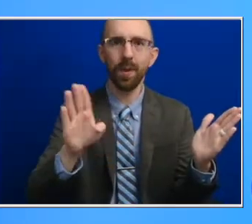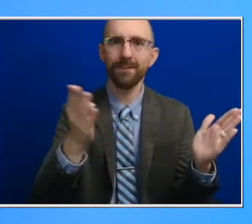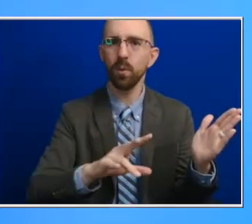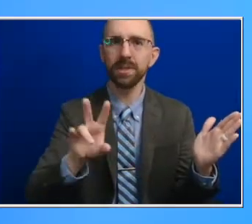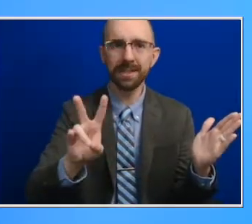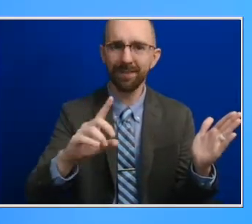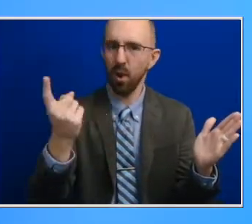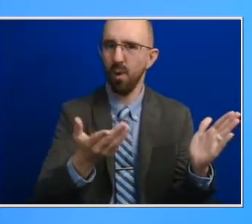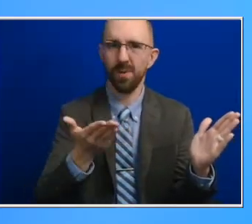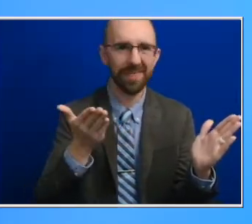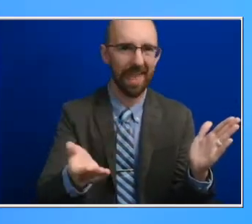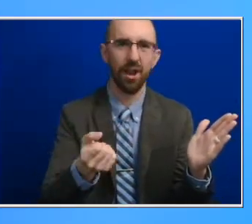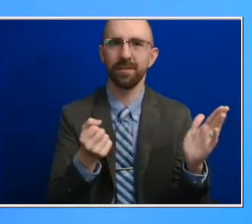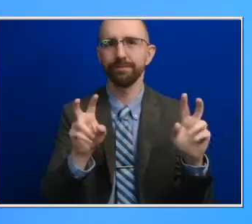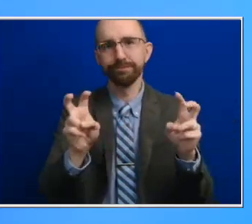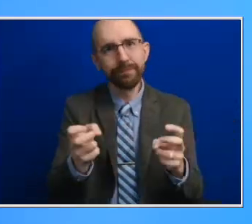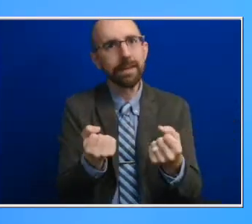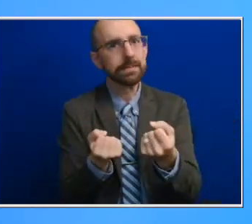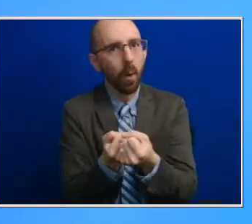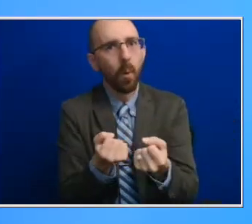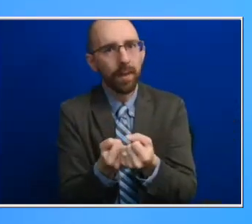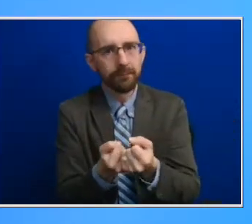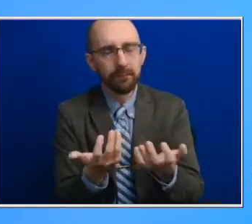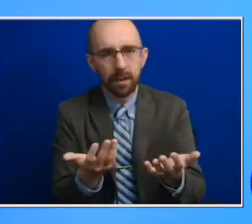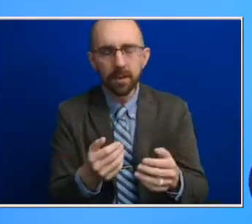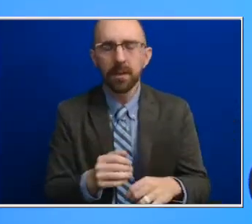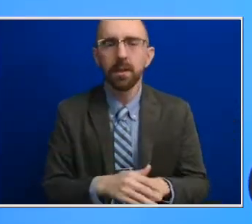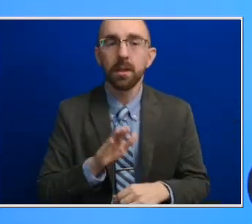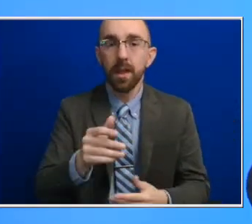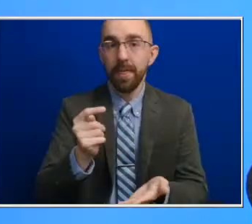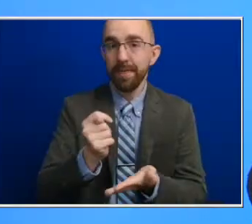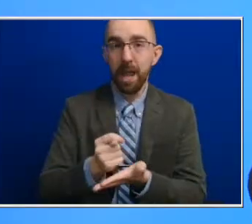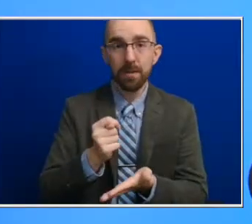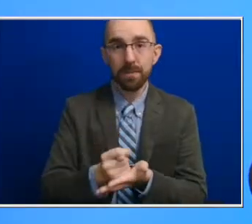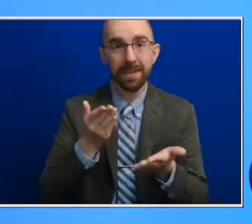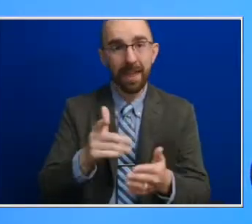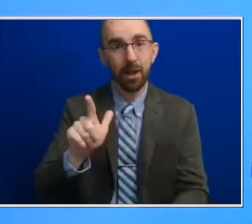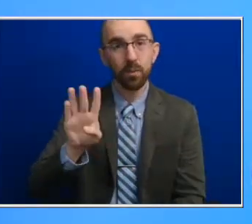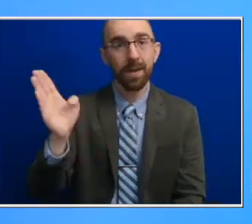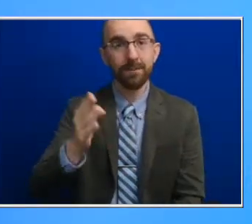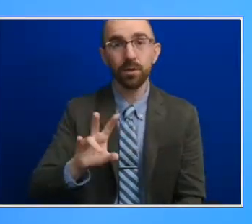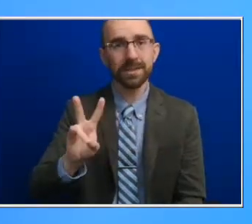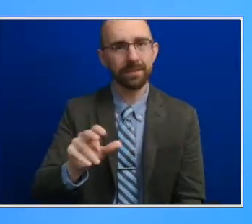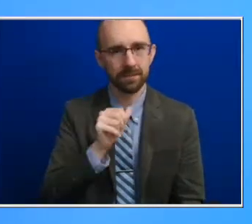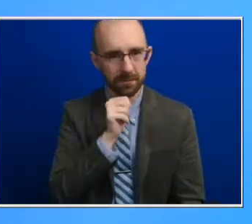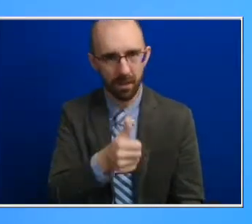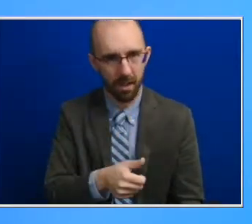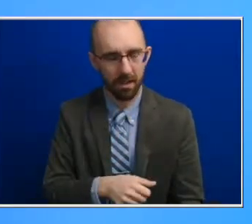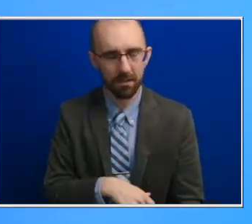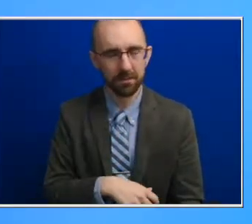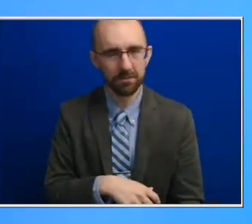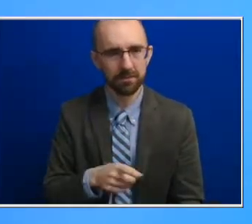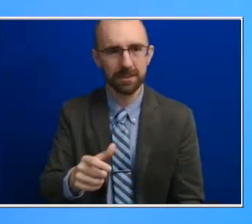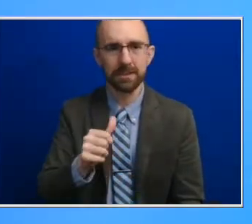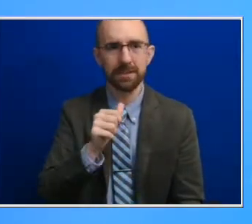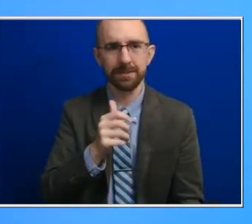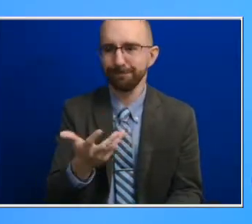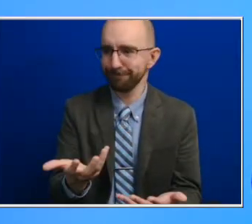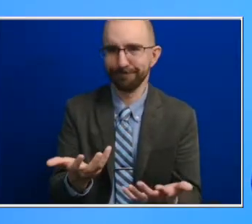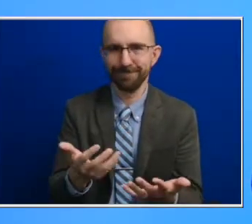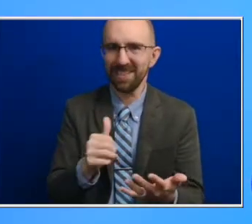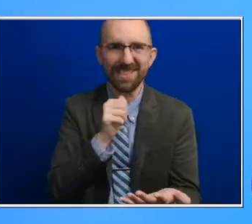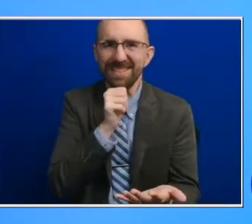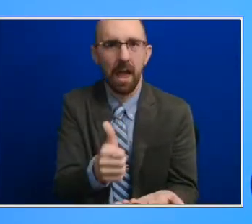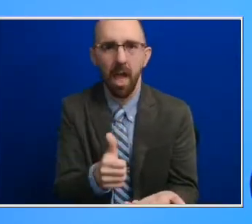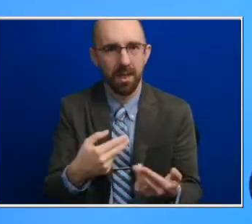supportive. Your therapist is not there 24/7. It's not. And